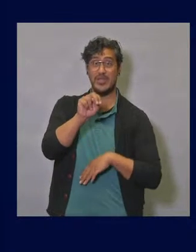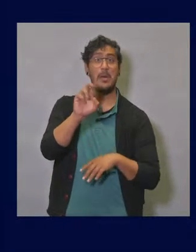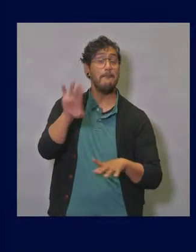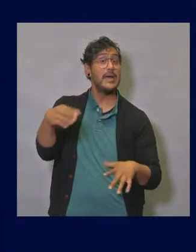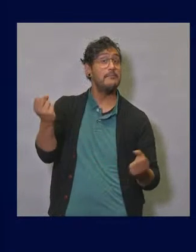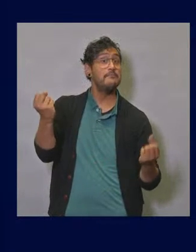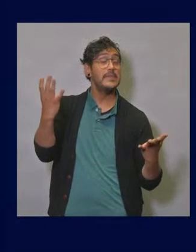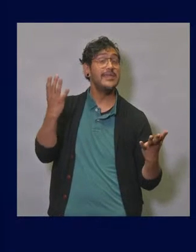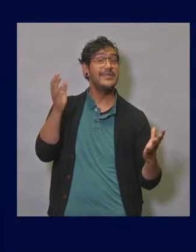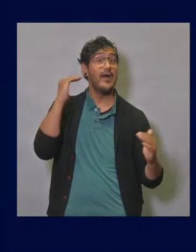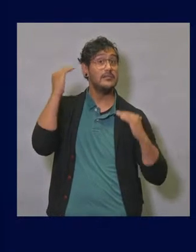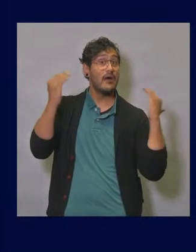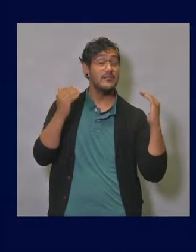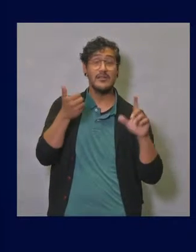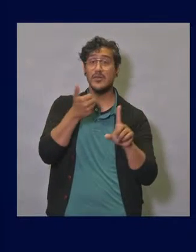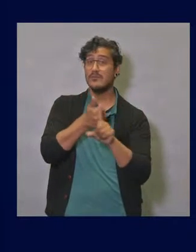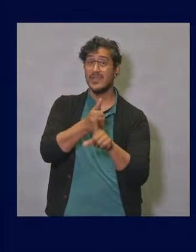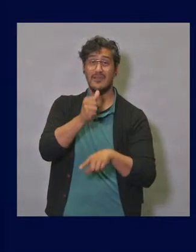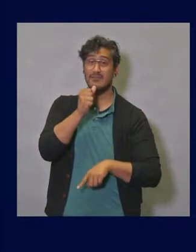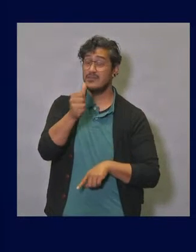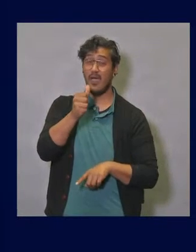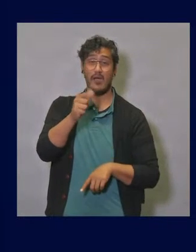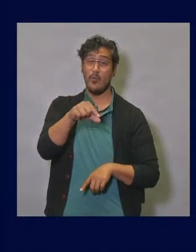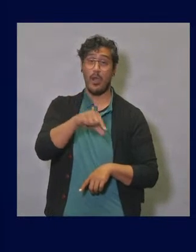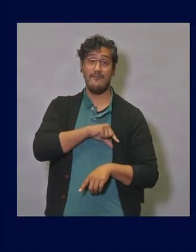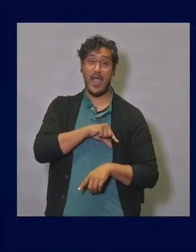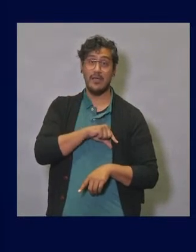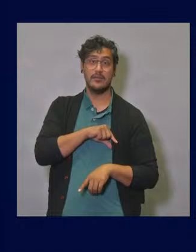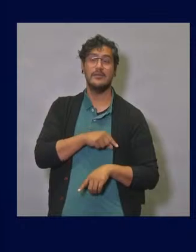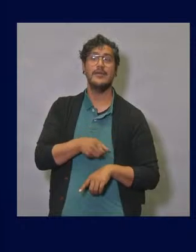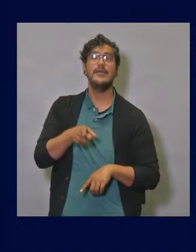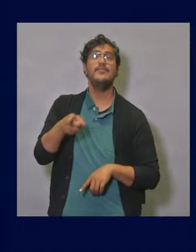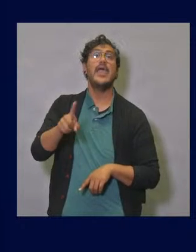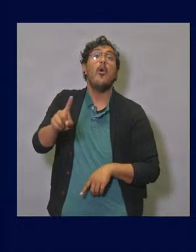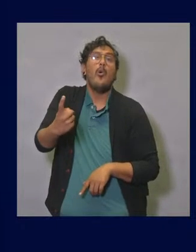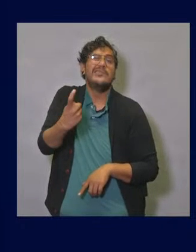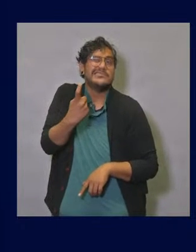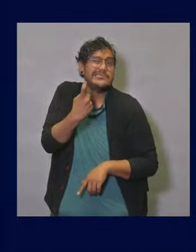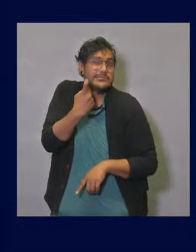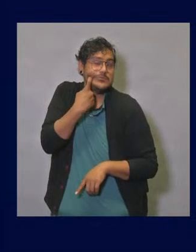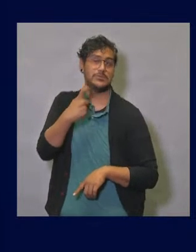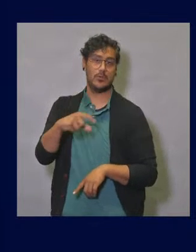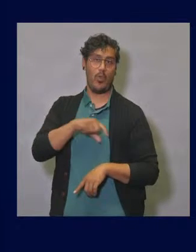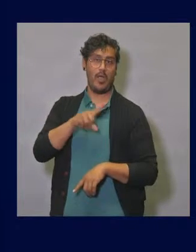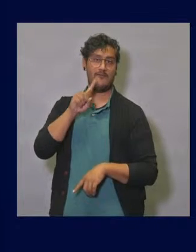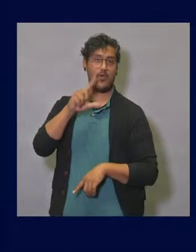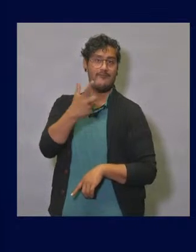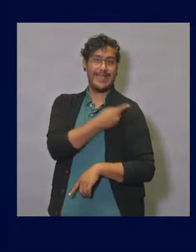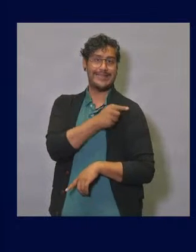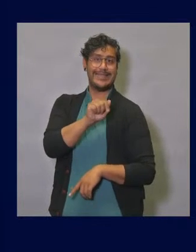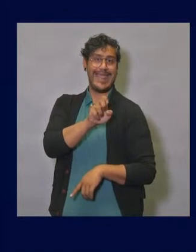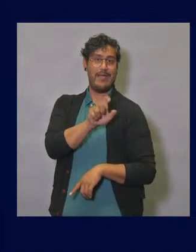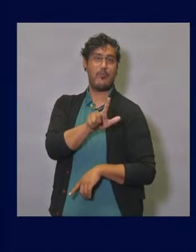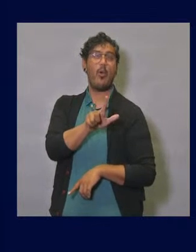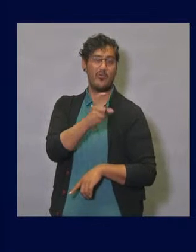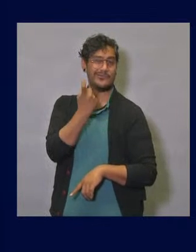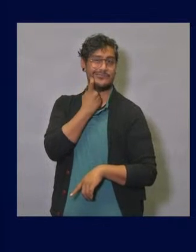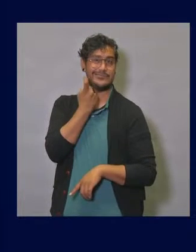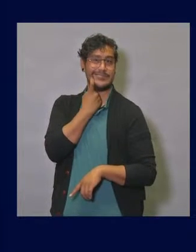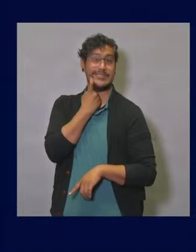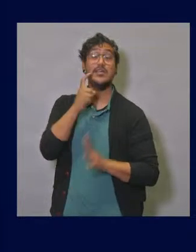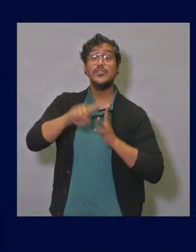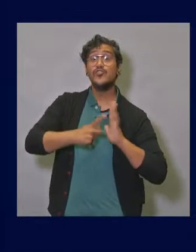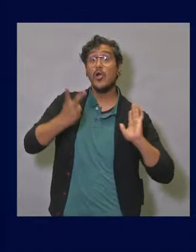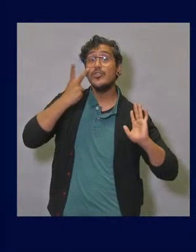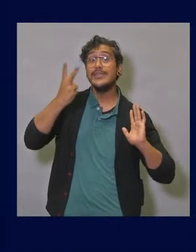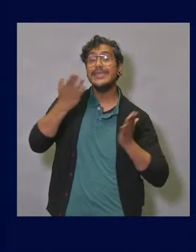adults who weren't eligible in the worker groups only became eligible for the vaccine in April. We're starting to see